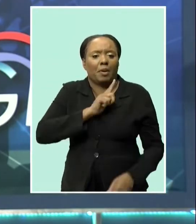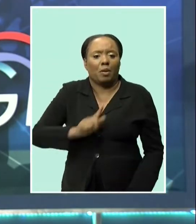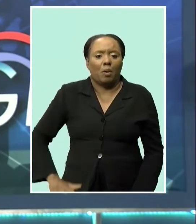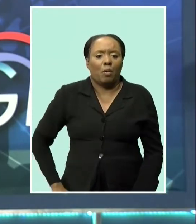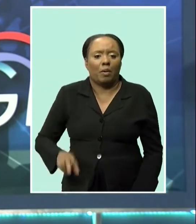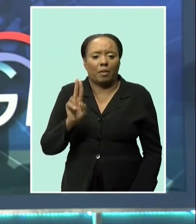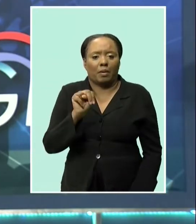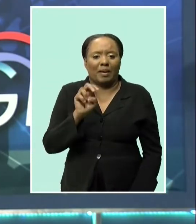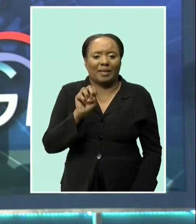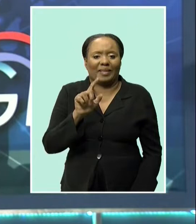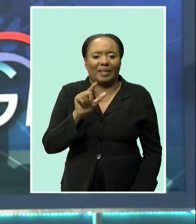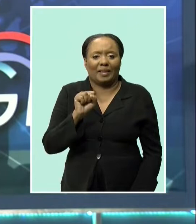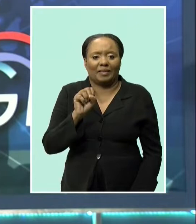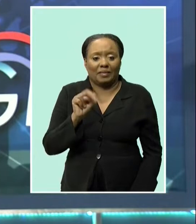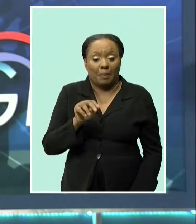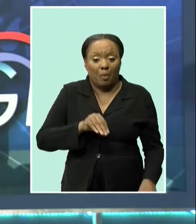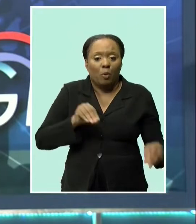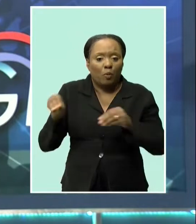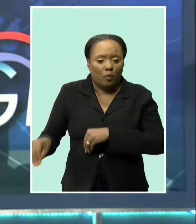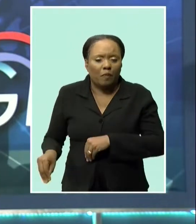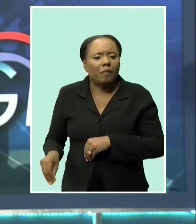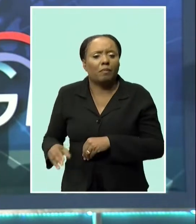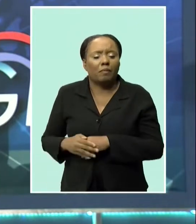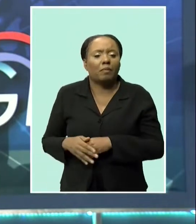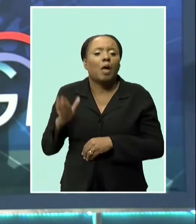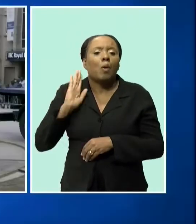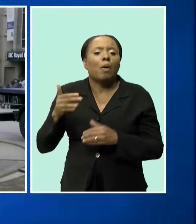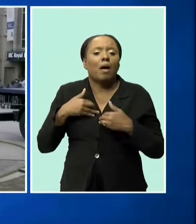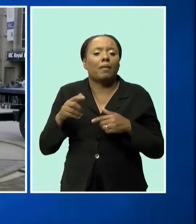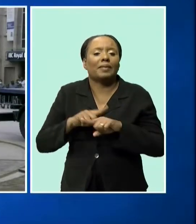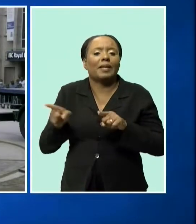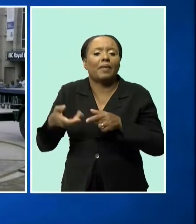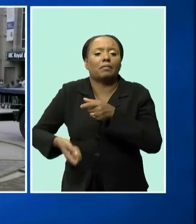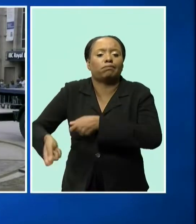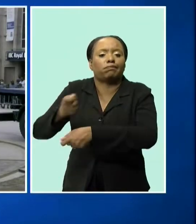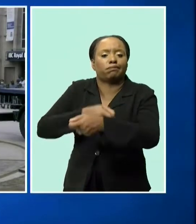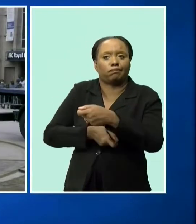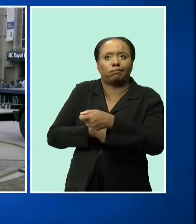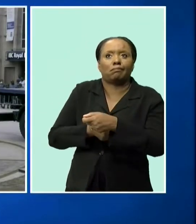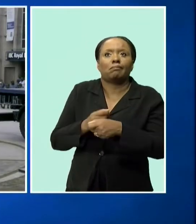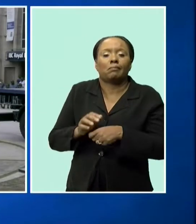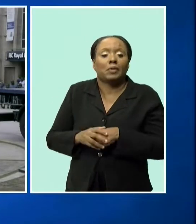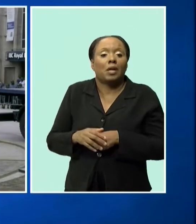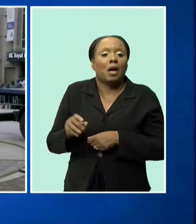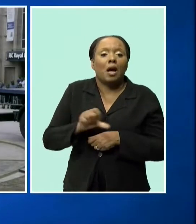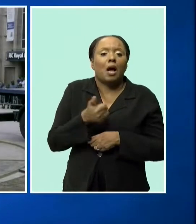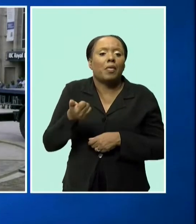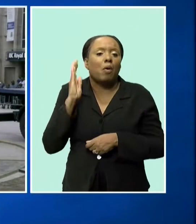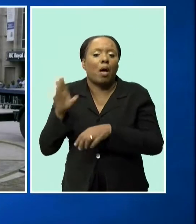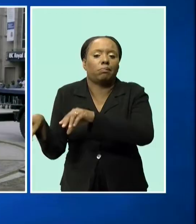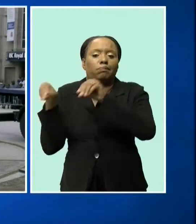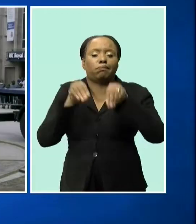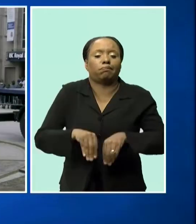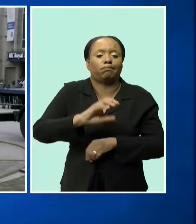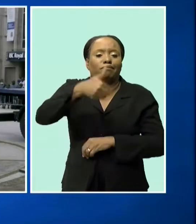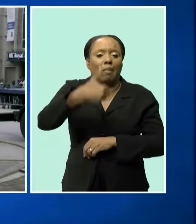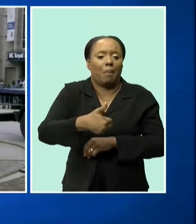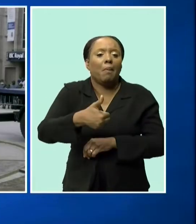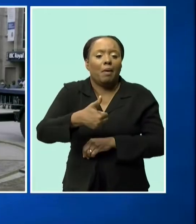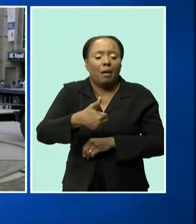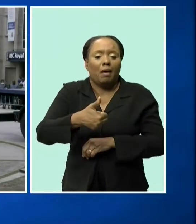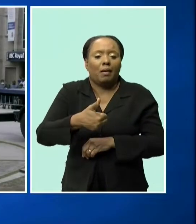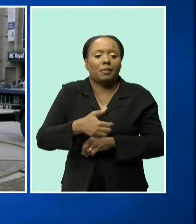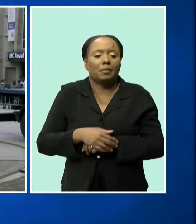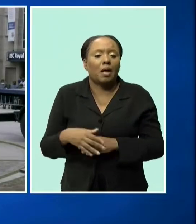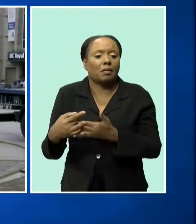Heroes Square. The update from Prime Minister and the Minister in the Prime Minister's Office with responsibility for culture, Senator Dr. Chantal Munro-Knight.